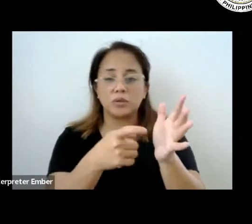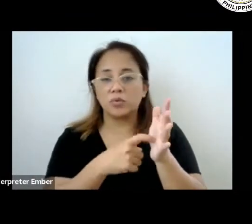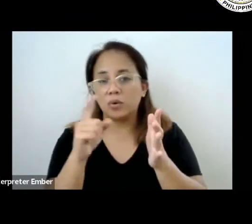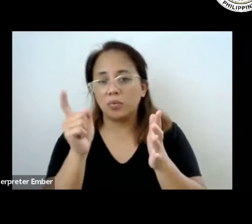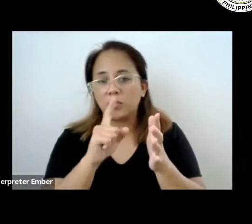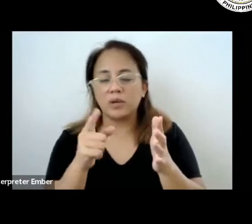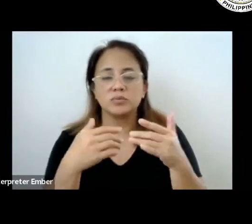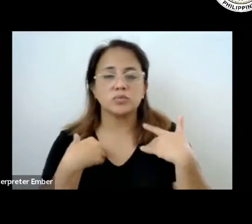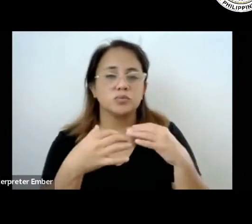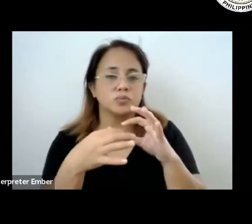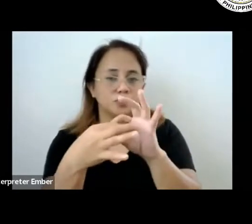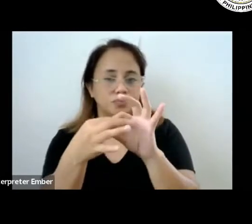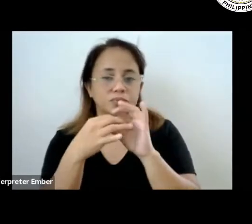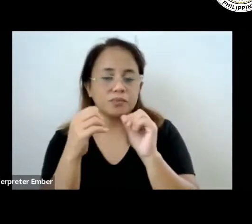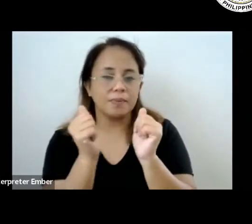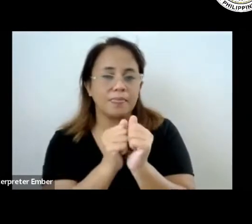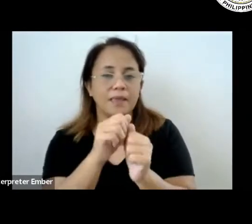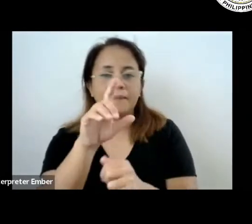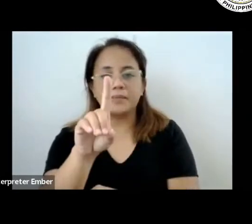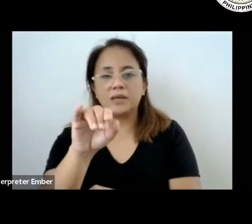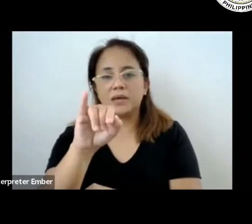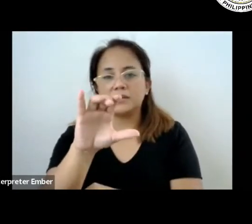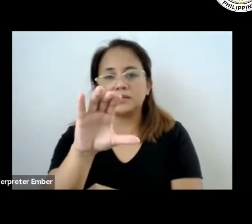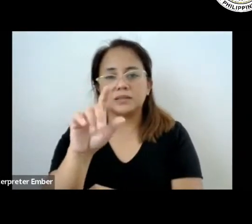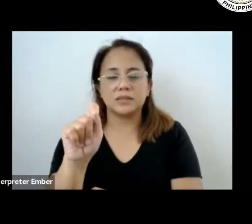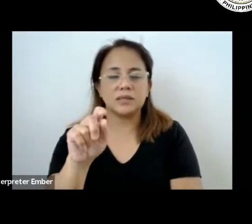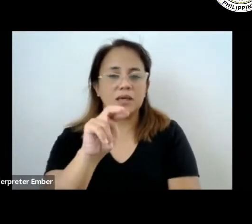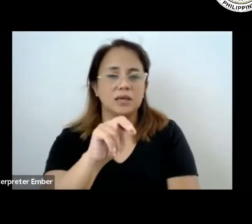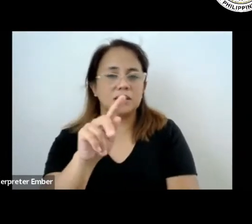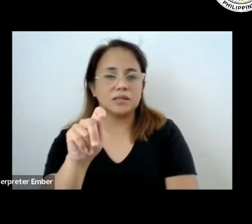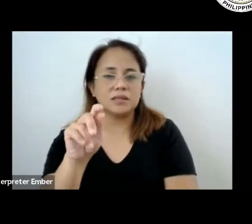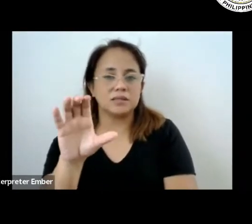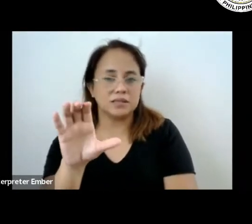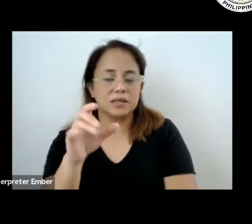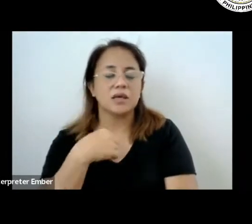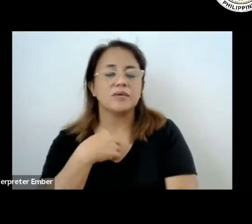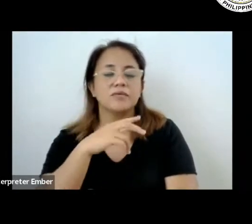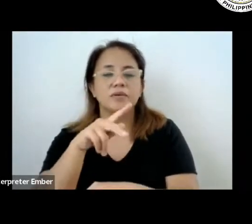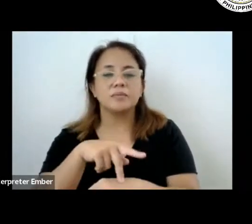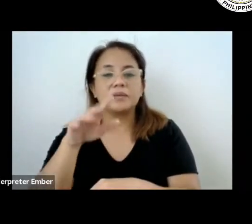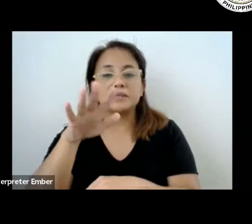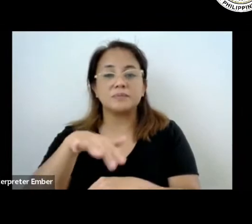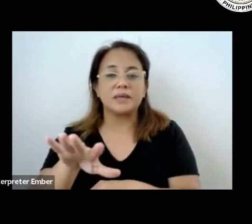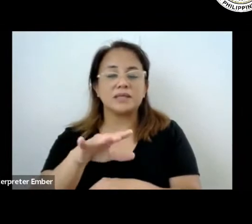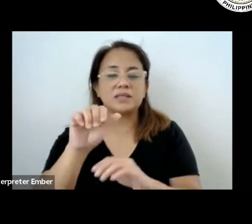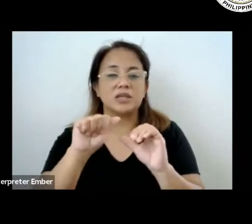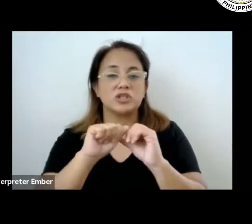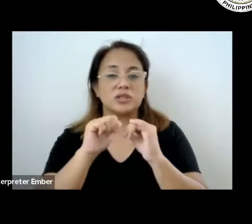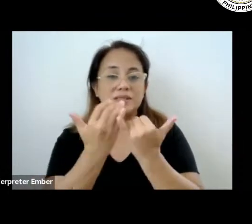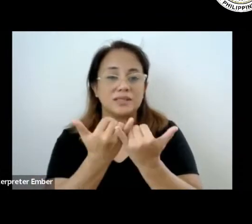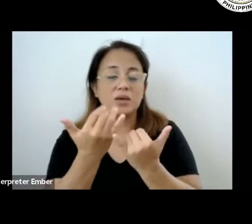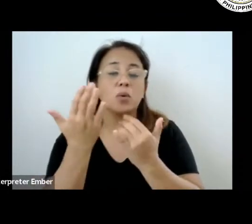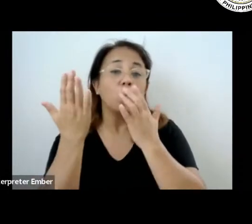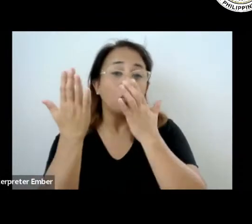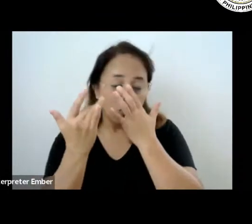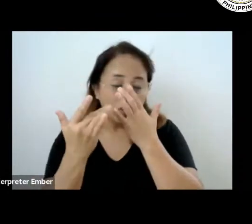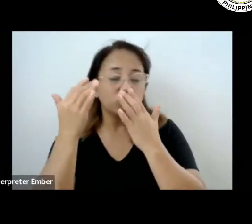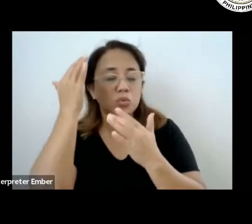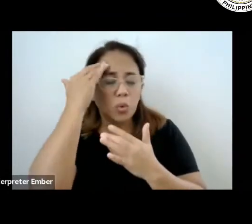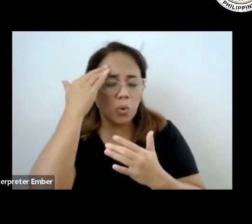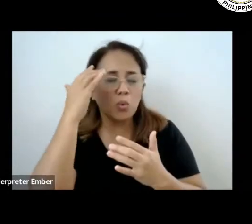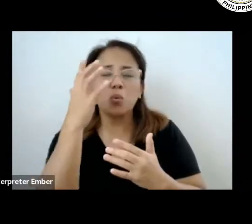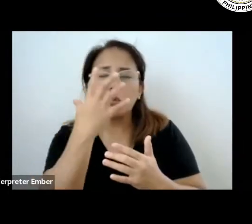able to coordinate with the ICT, NTC, and the Philippine Space Agency so that we can determine kung